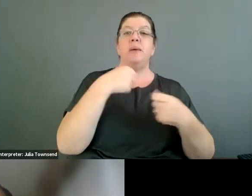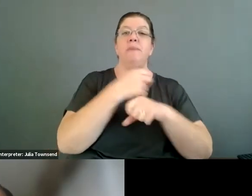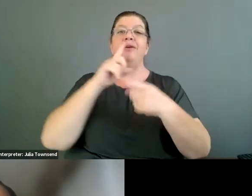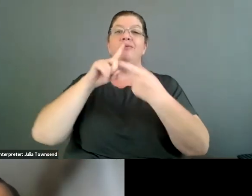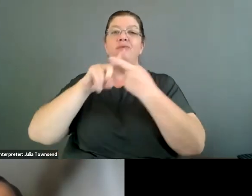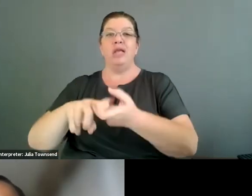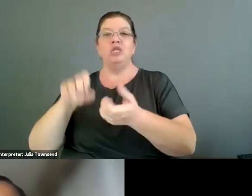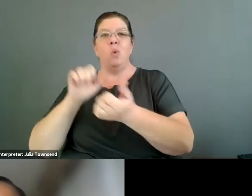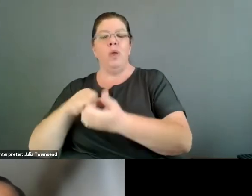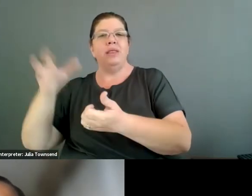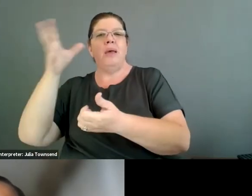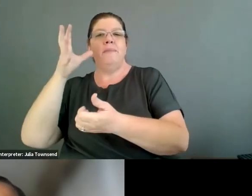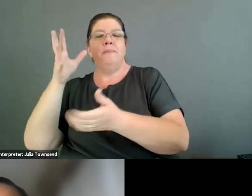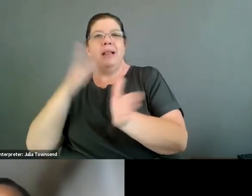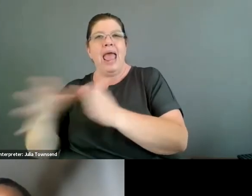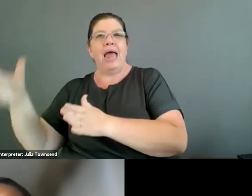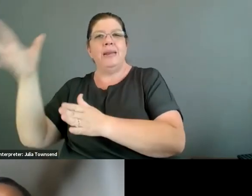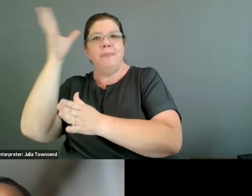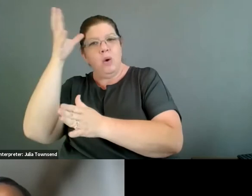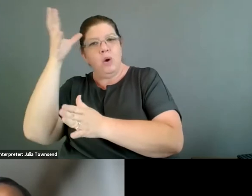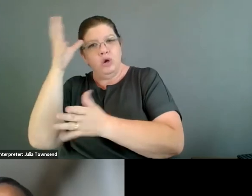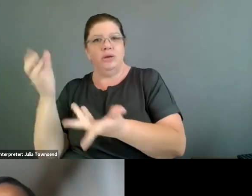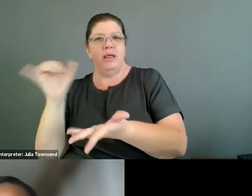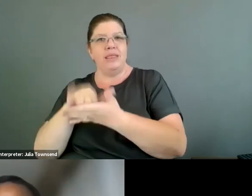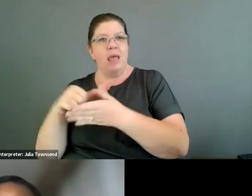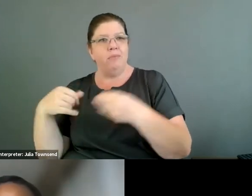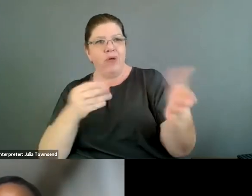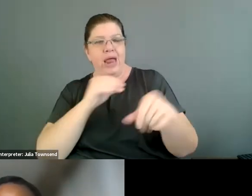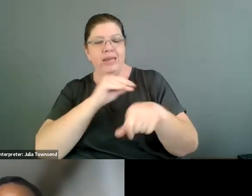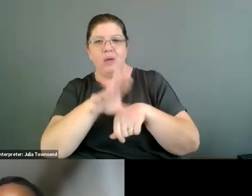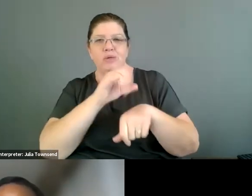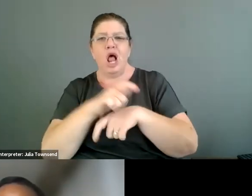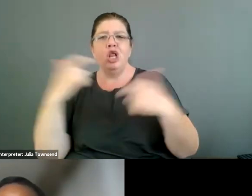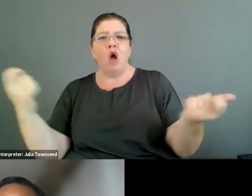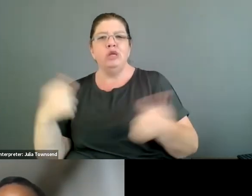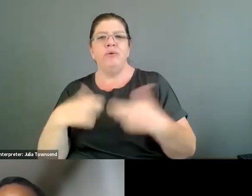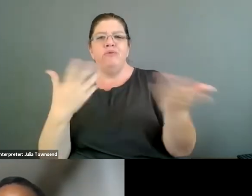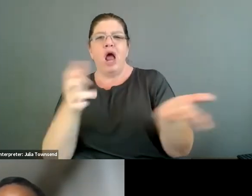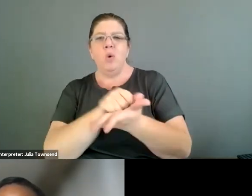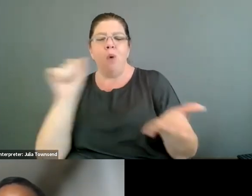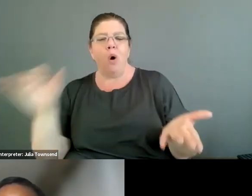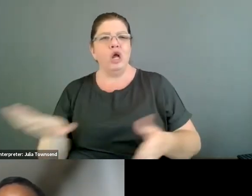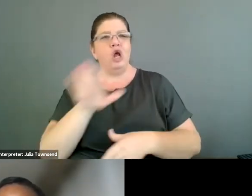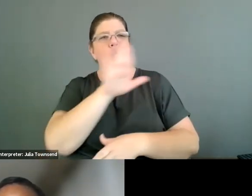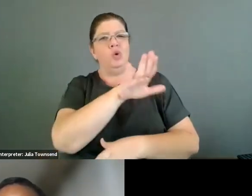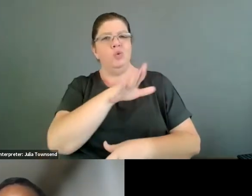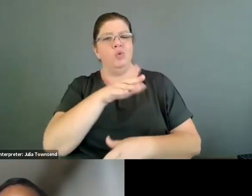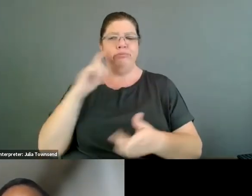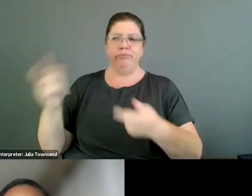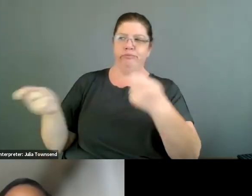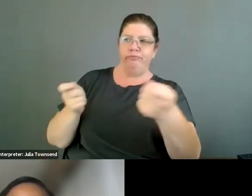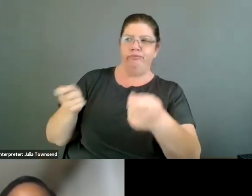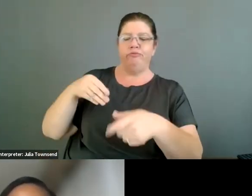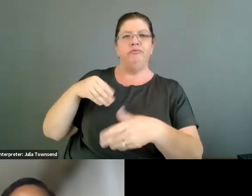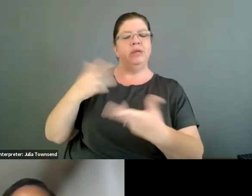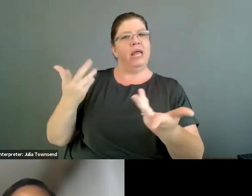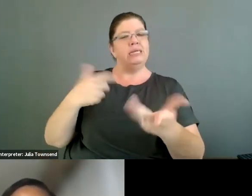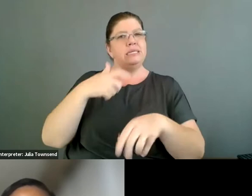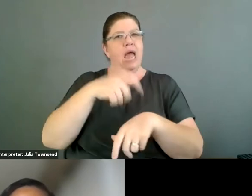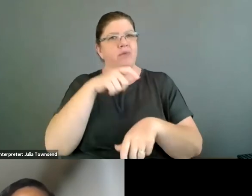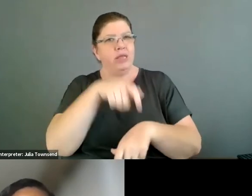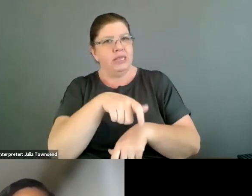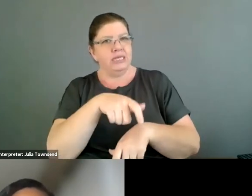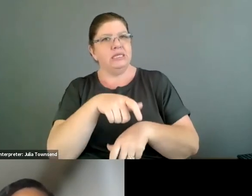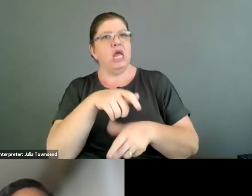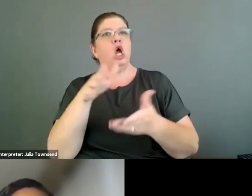Planned Parenthood. Planned Parenthood, the largest provider for abortion, is in your back pocket, and it is time this community called